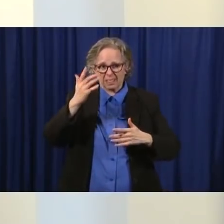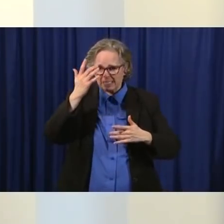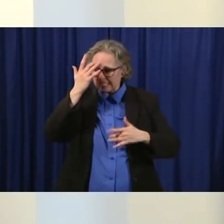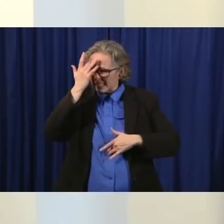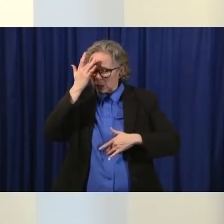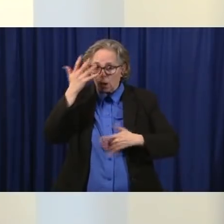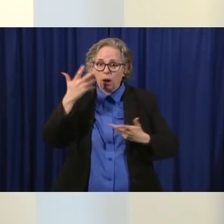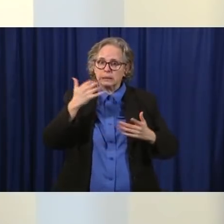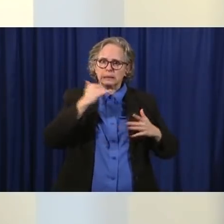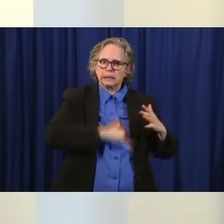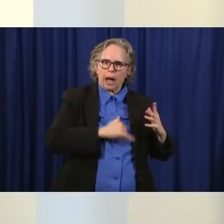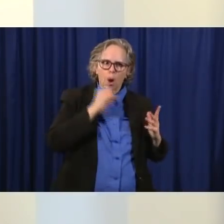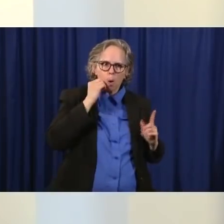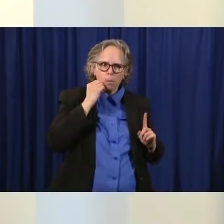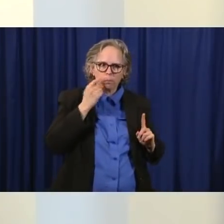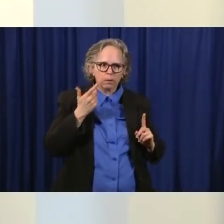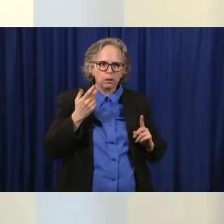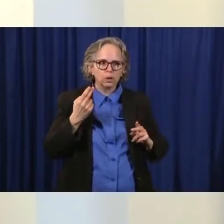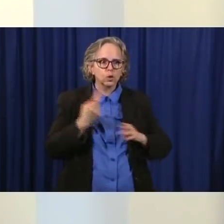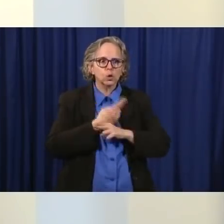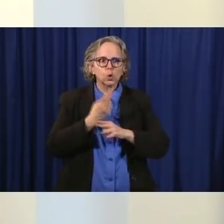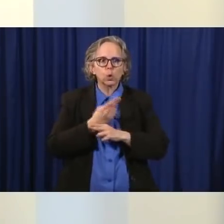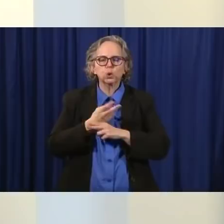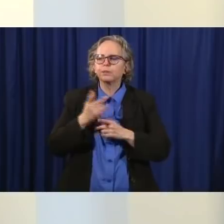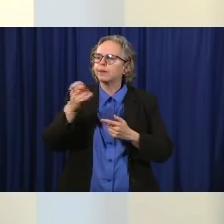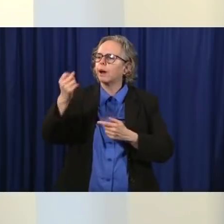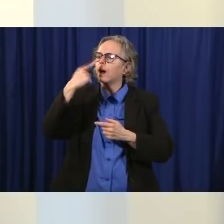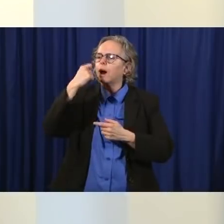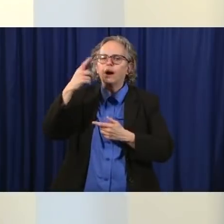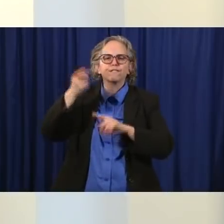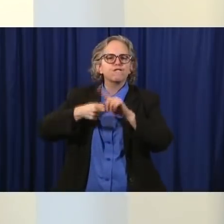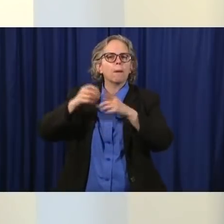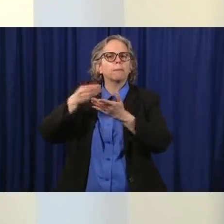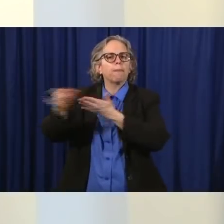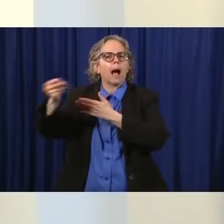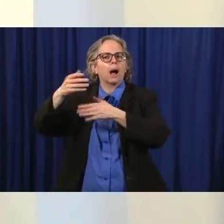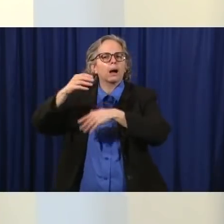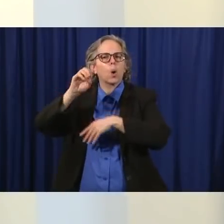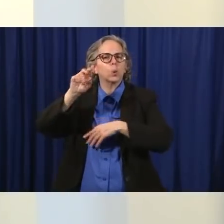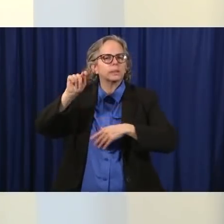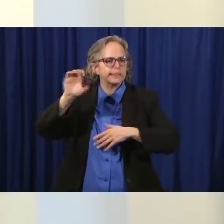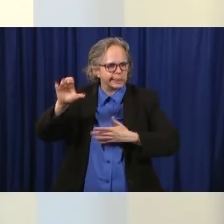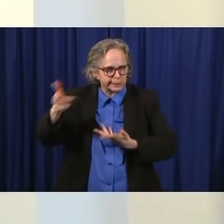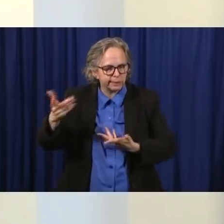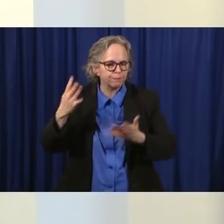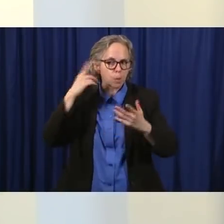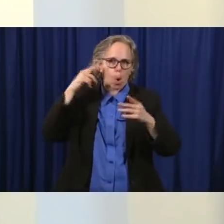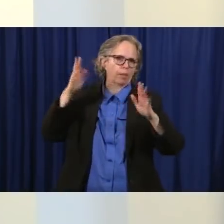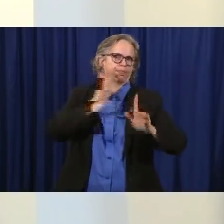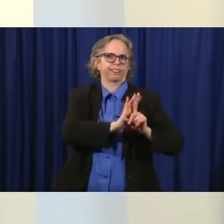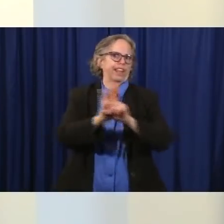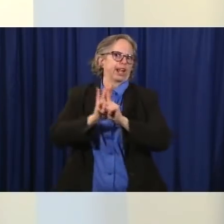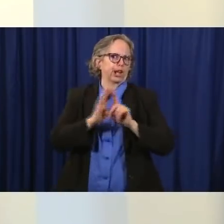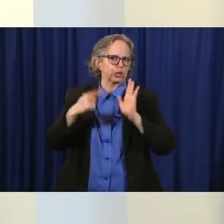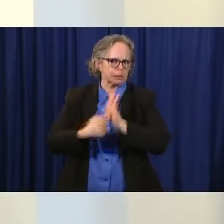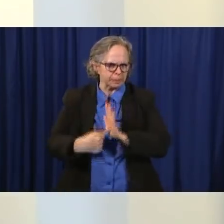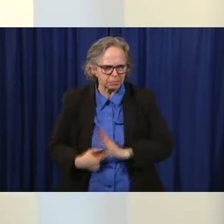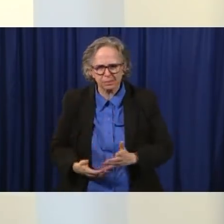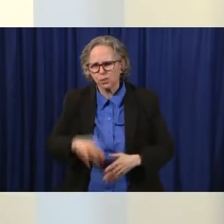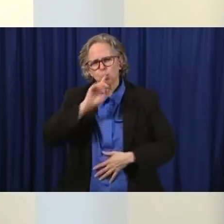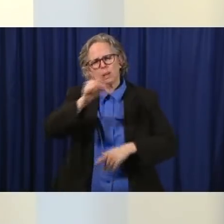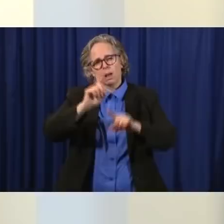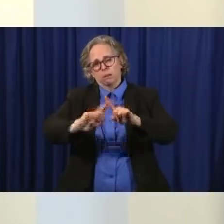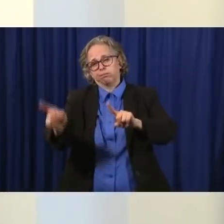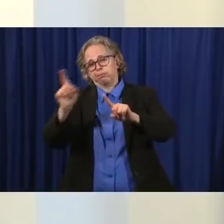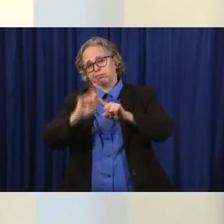things sometimes are all they have. And I do want to say to people, the thing that worries me the most with this disease, honestly, the one that